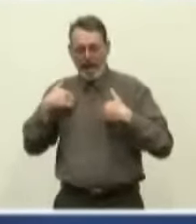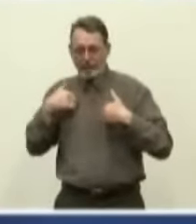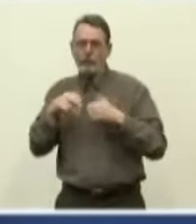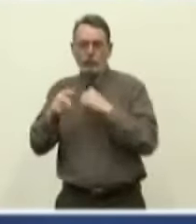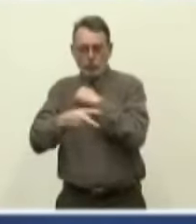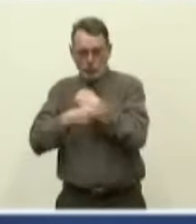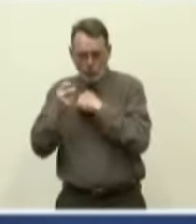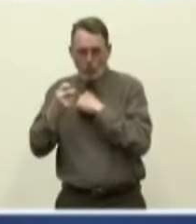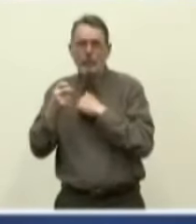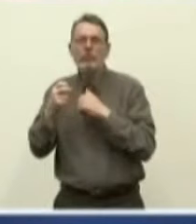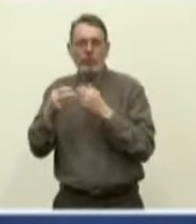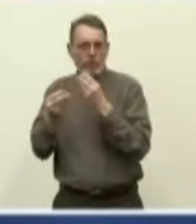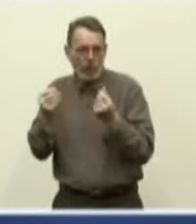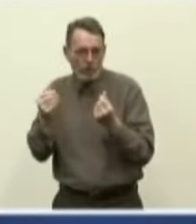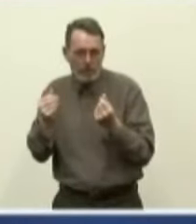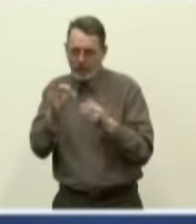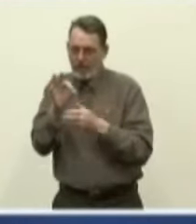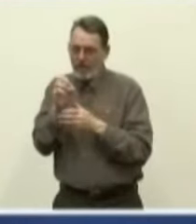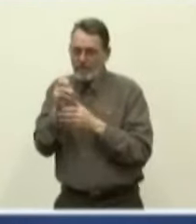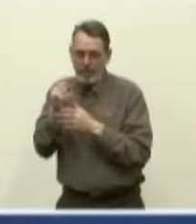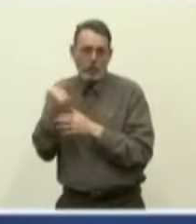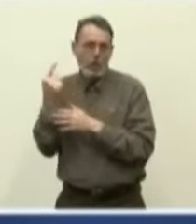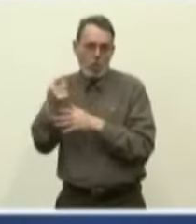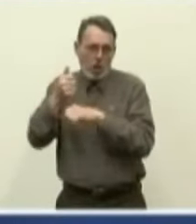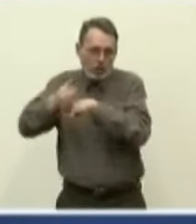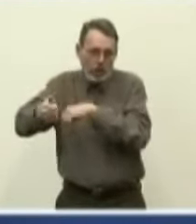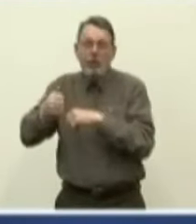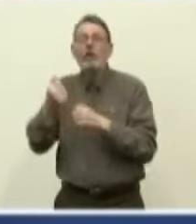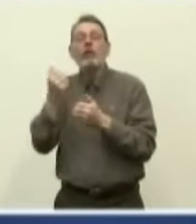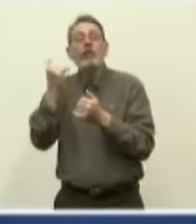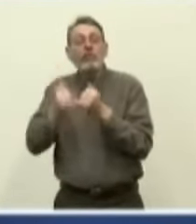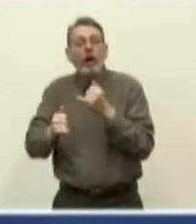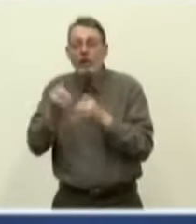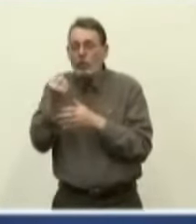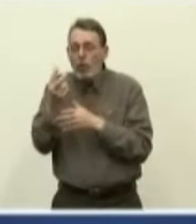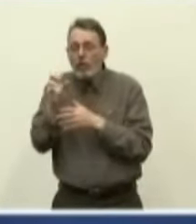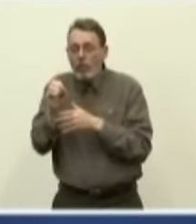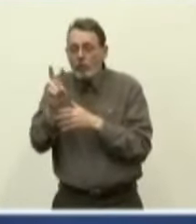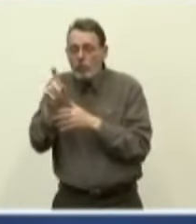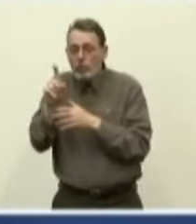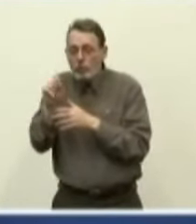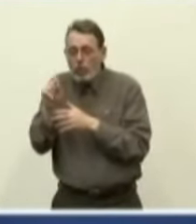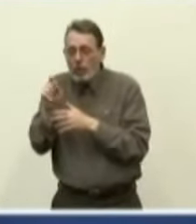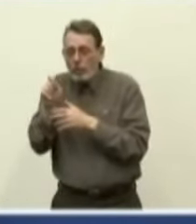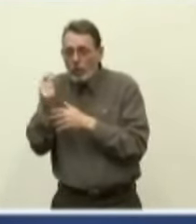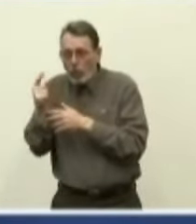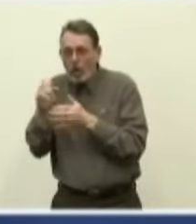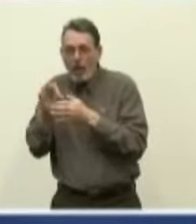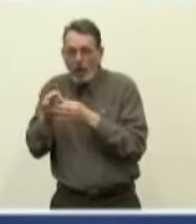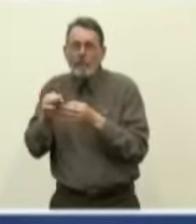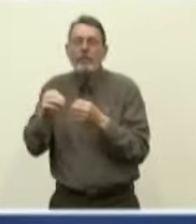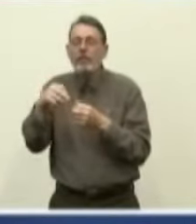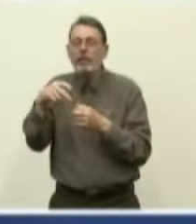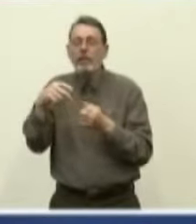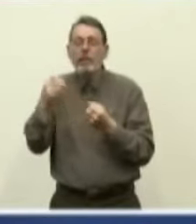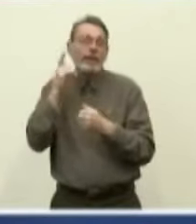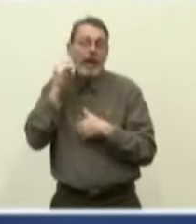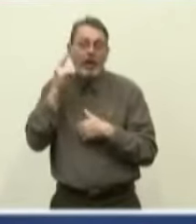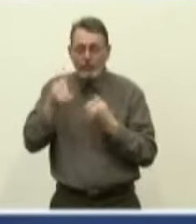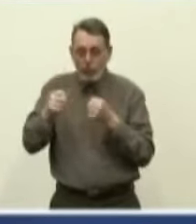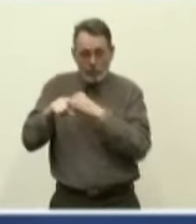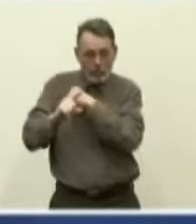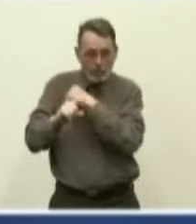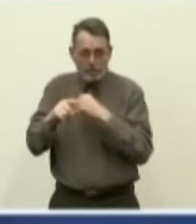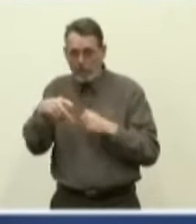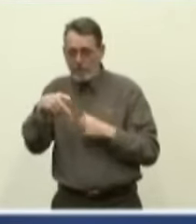felony, 1 count. And finally, 120.2.1 of the California Vehicle Code, or Penal Code, excuse me, committing